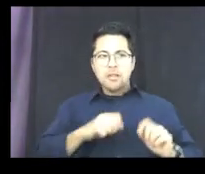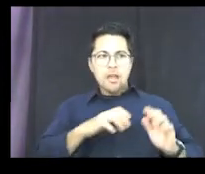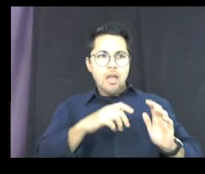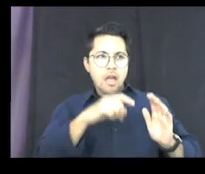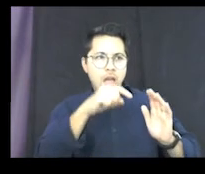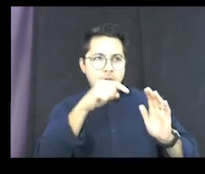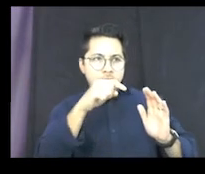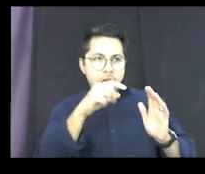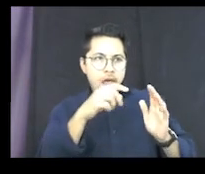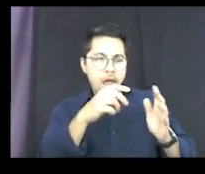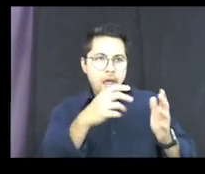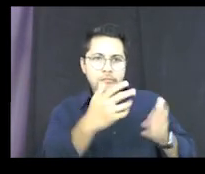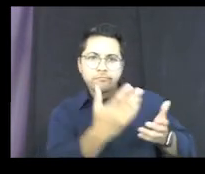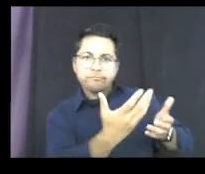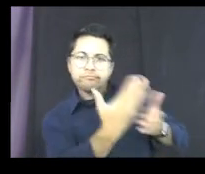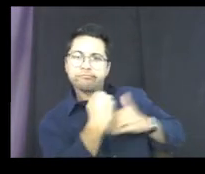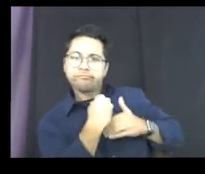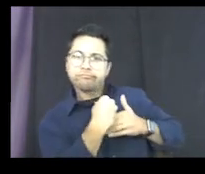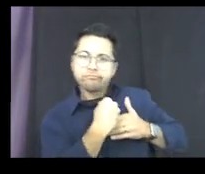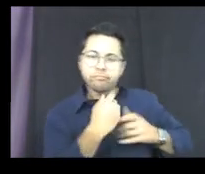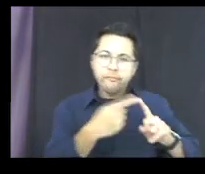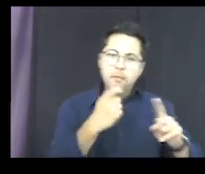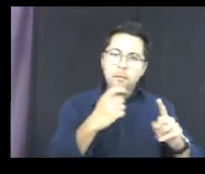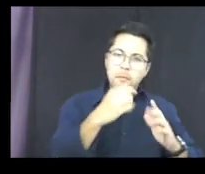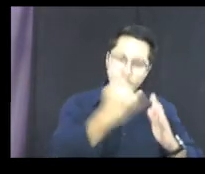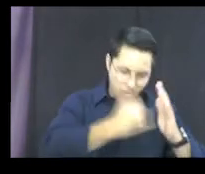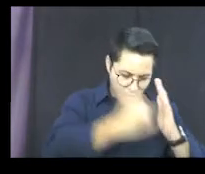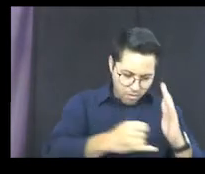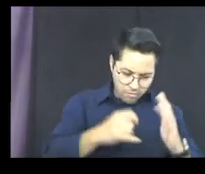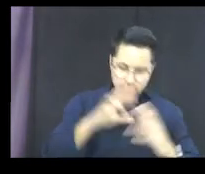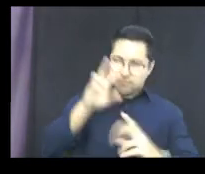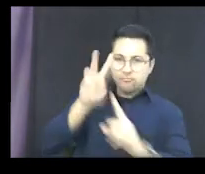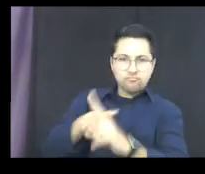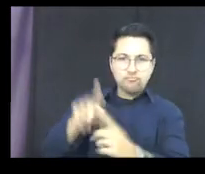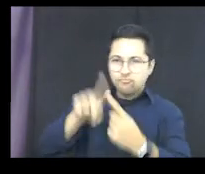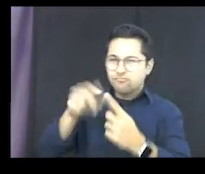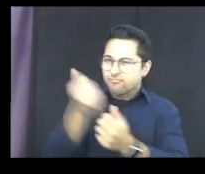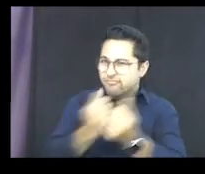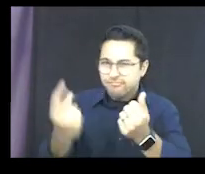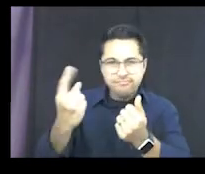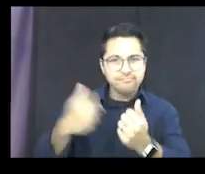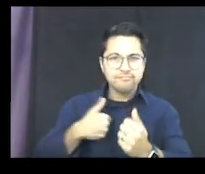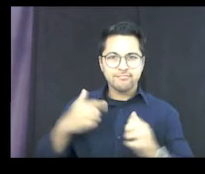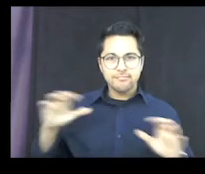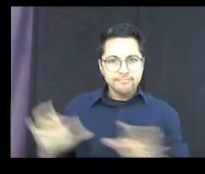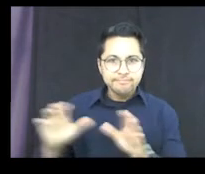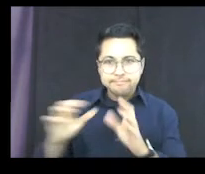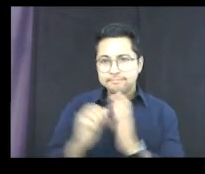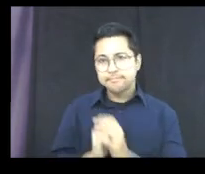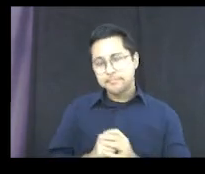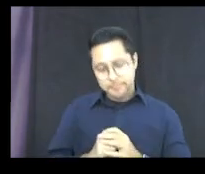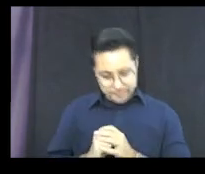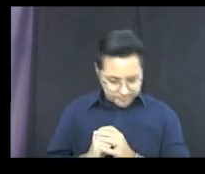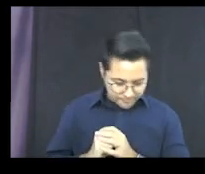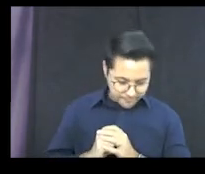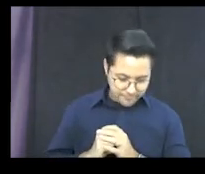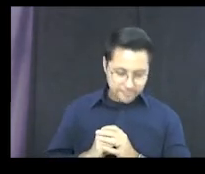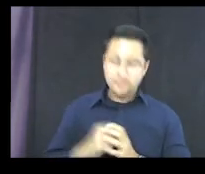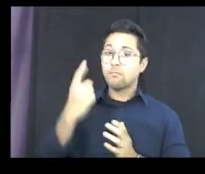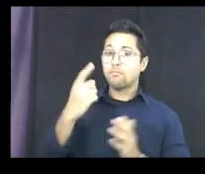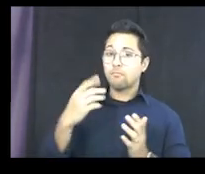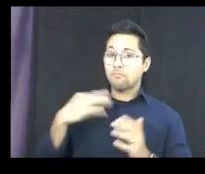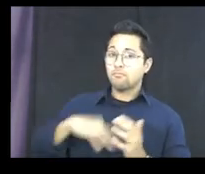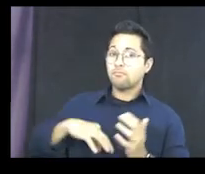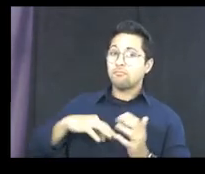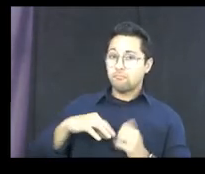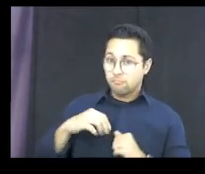welcome in my arts in literally everything I do. So one of the benefits